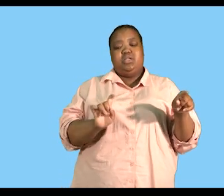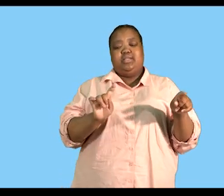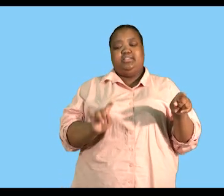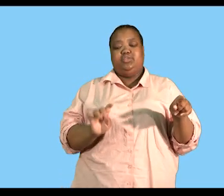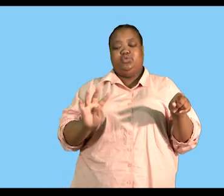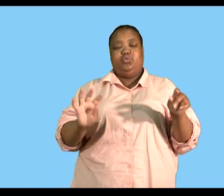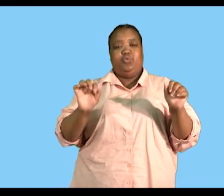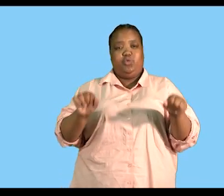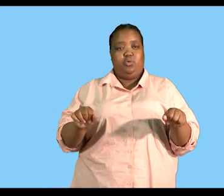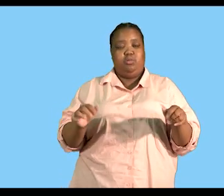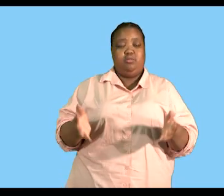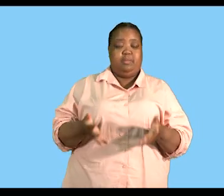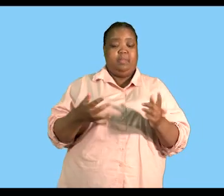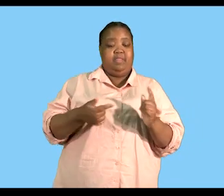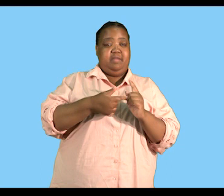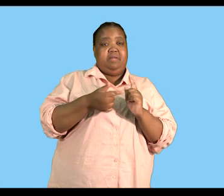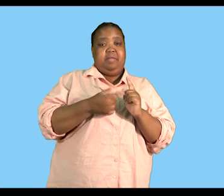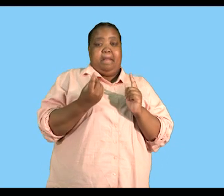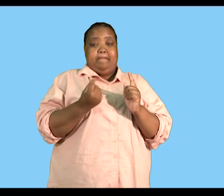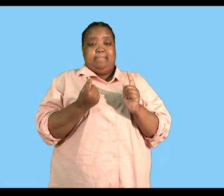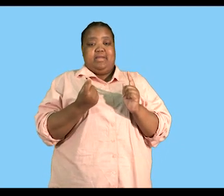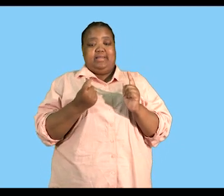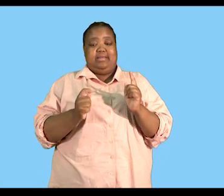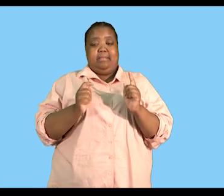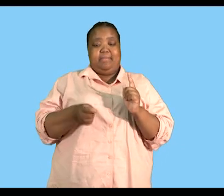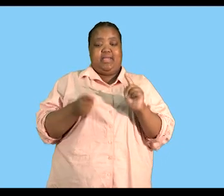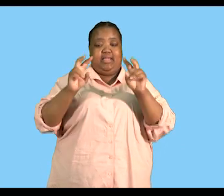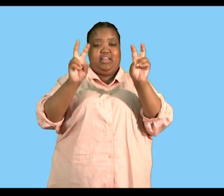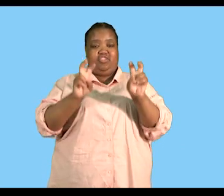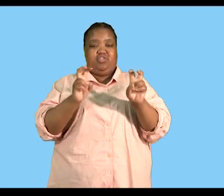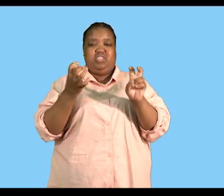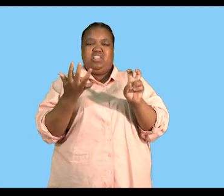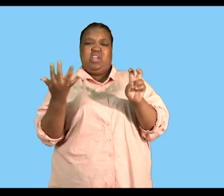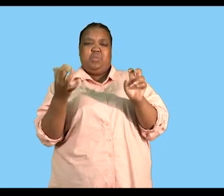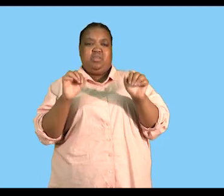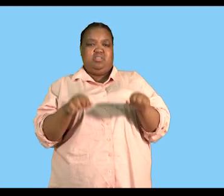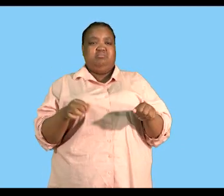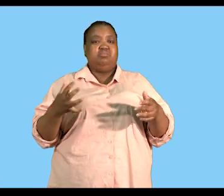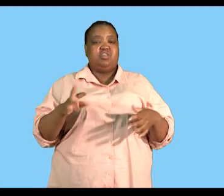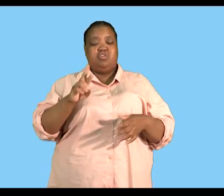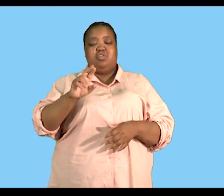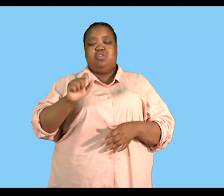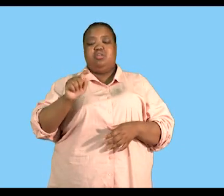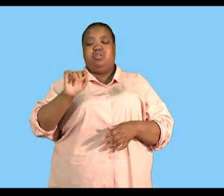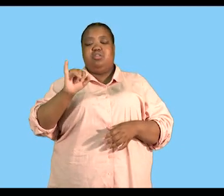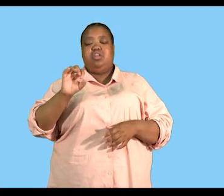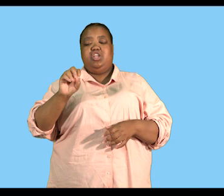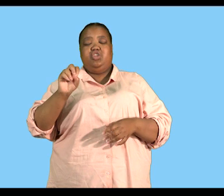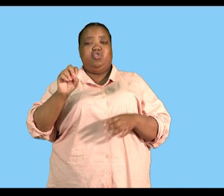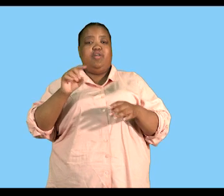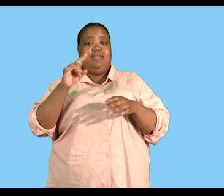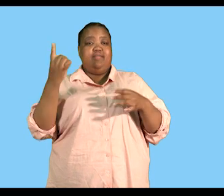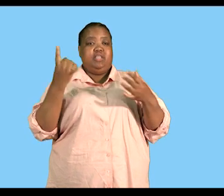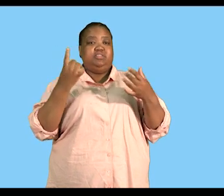1:4. Determine the amount she pays for electricity. Now, when you work with ratio, firstly, you write